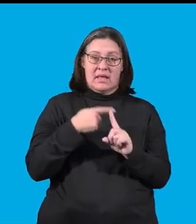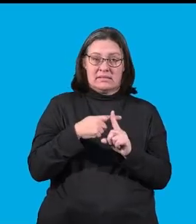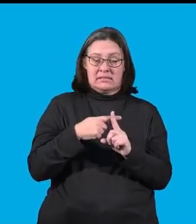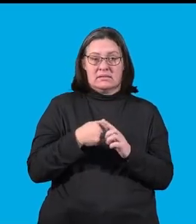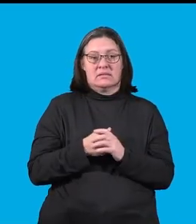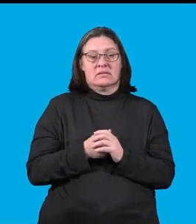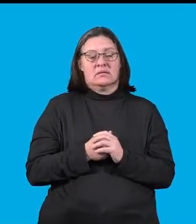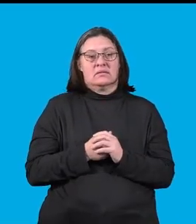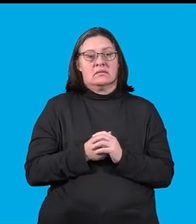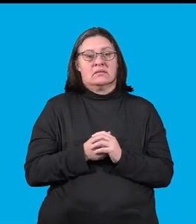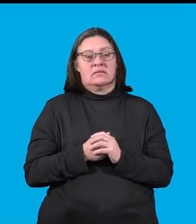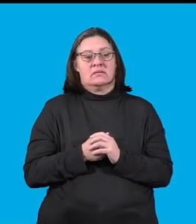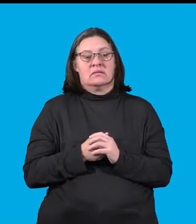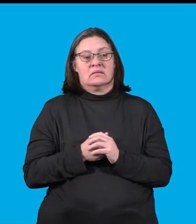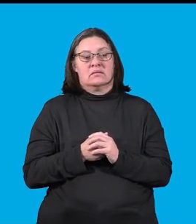plus,